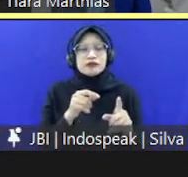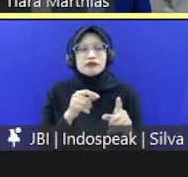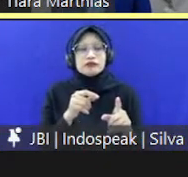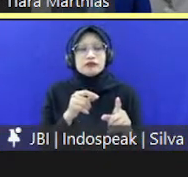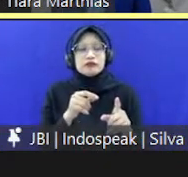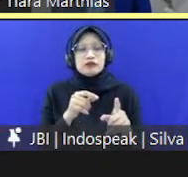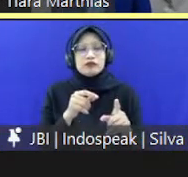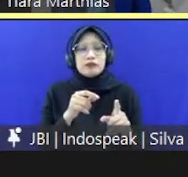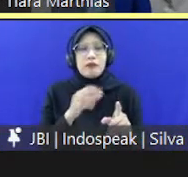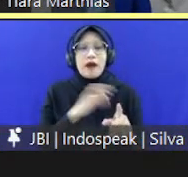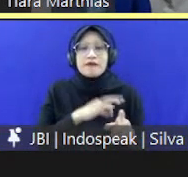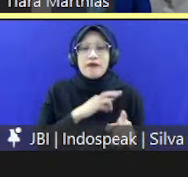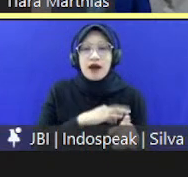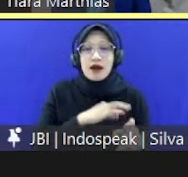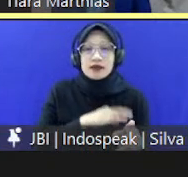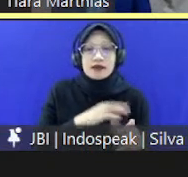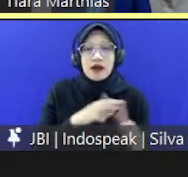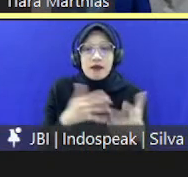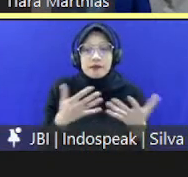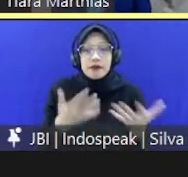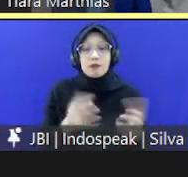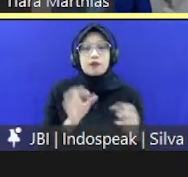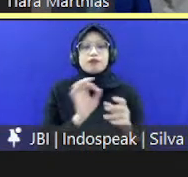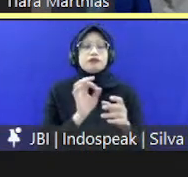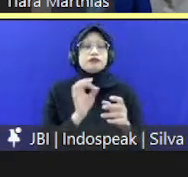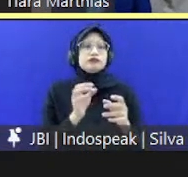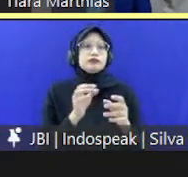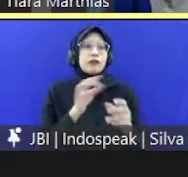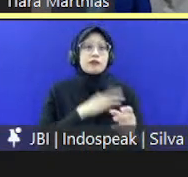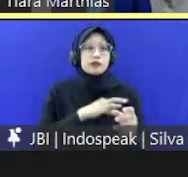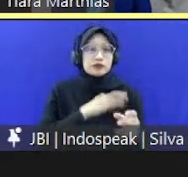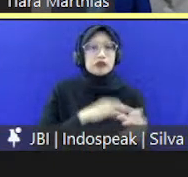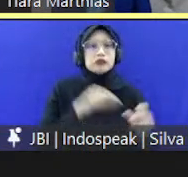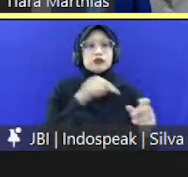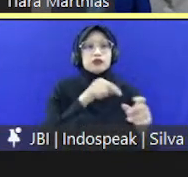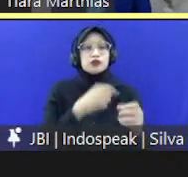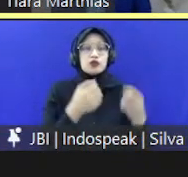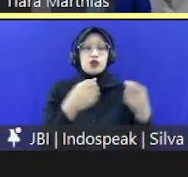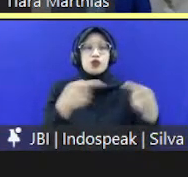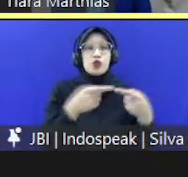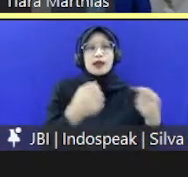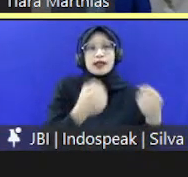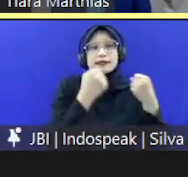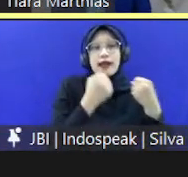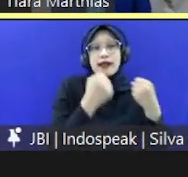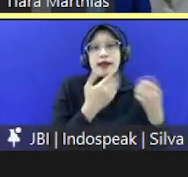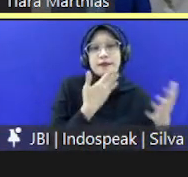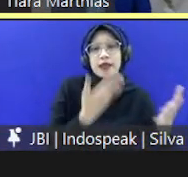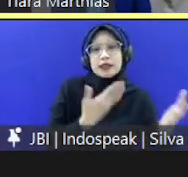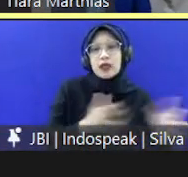and child health care? That's a different story, and I think needs further discussion and strengthening.